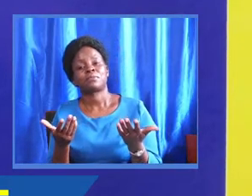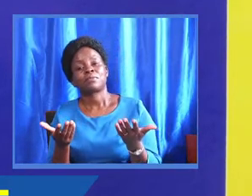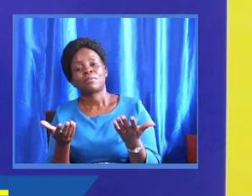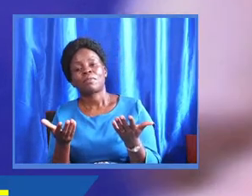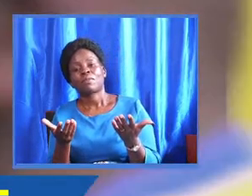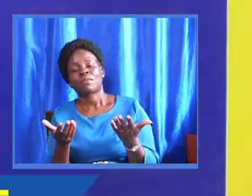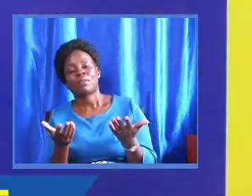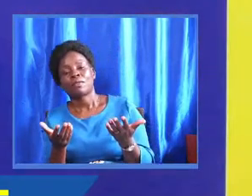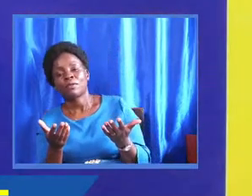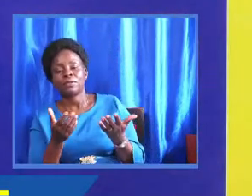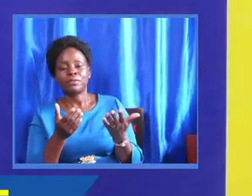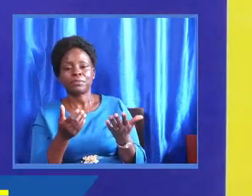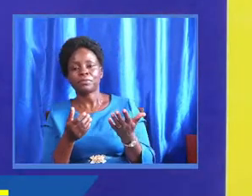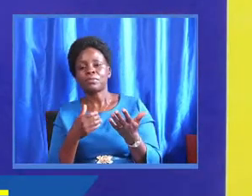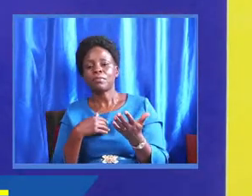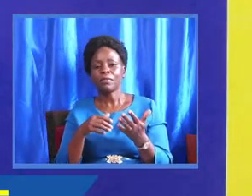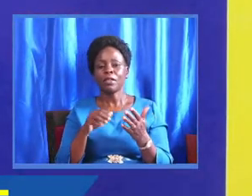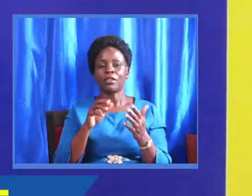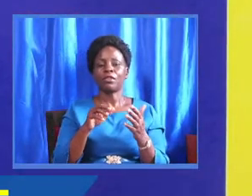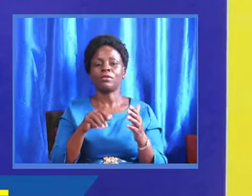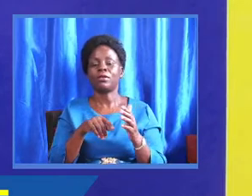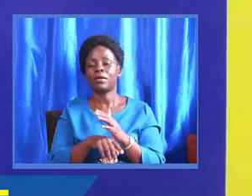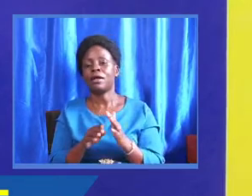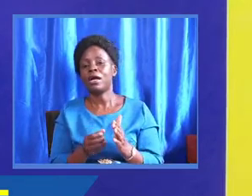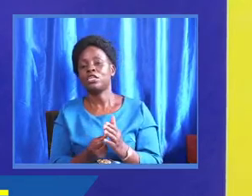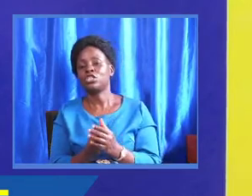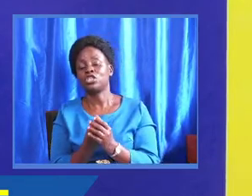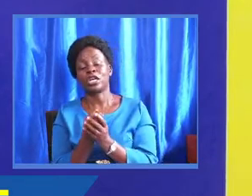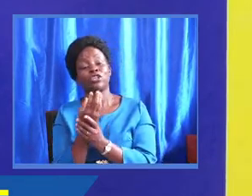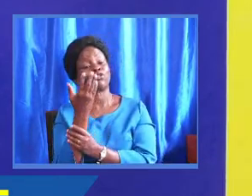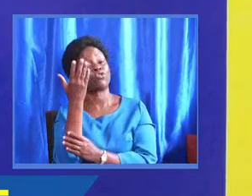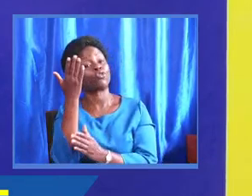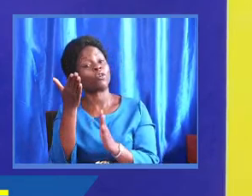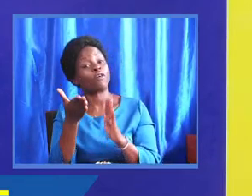real estate, real estate in the long term will grow faster.